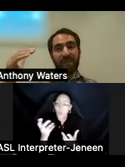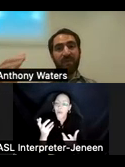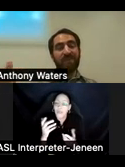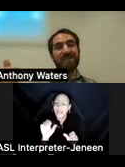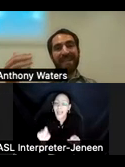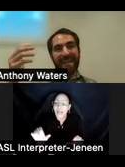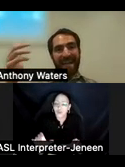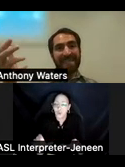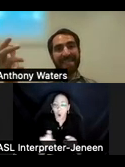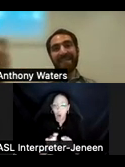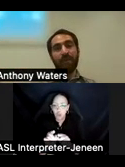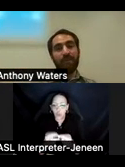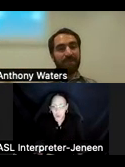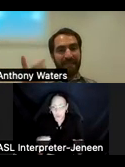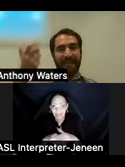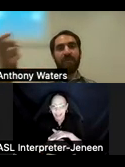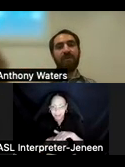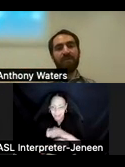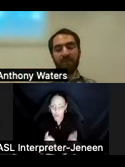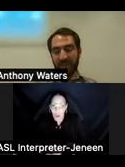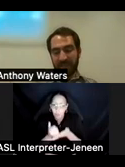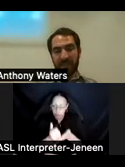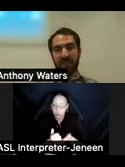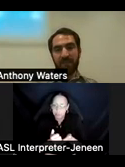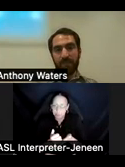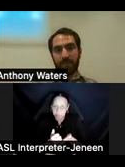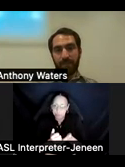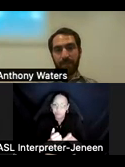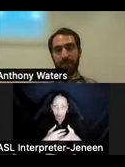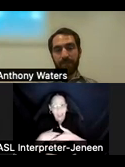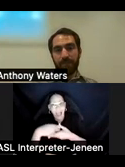the resources they can access to help them get out of crisis.